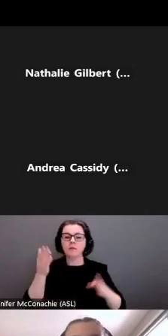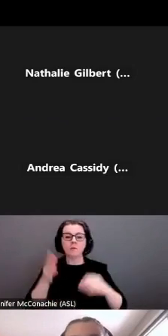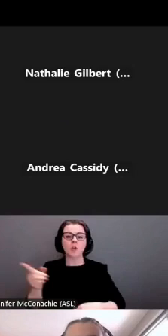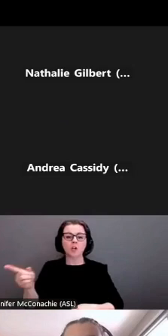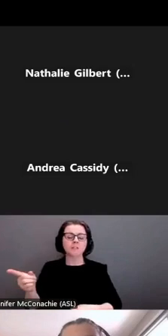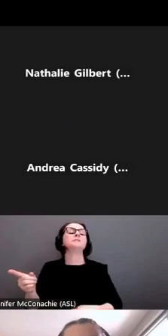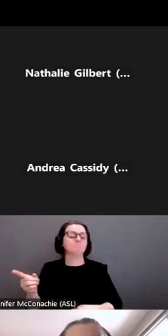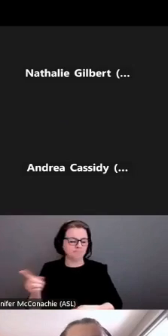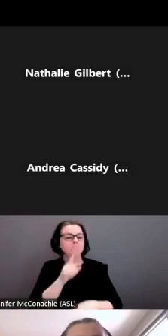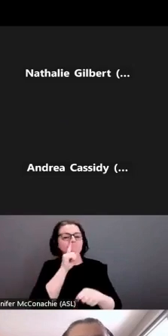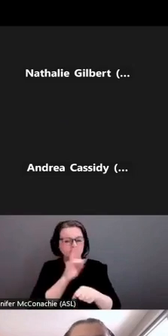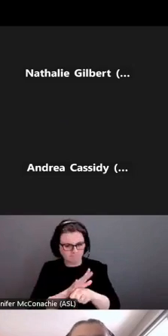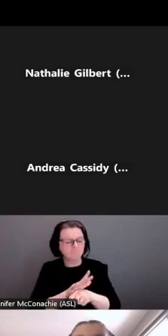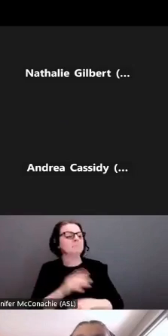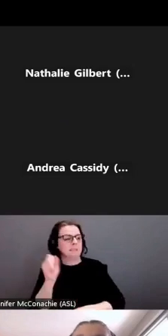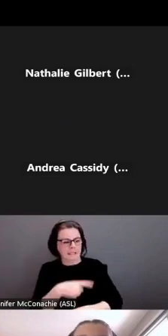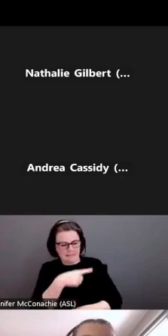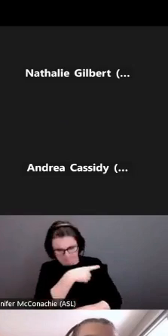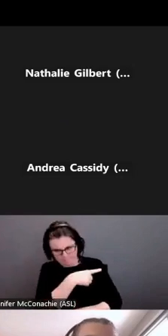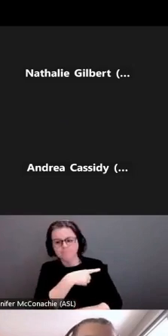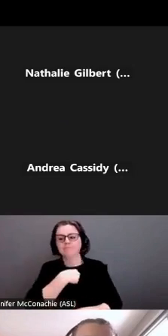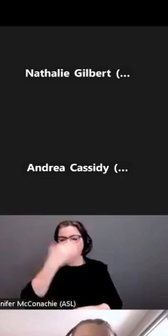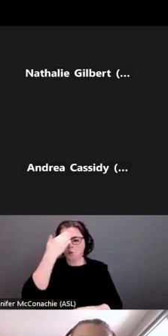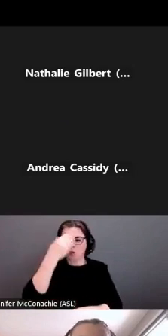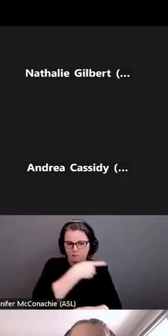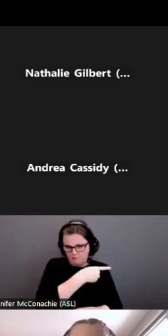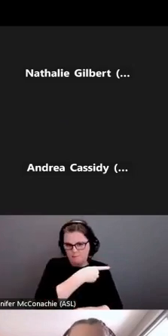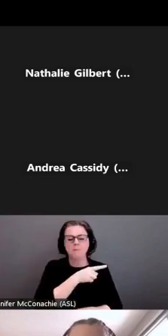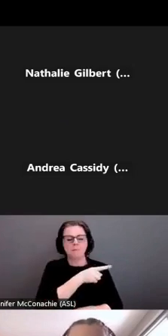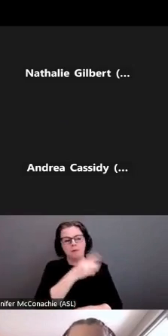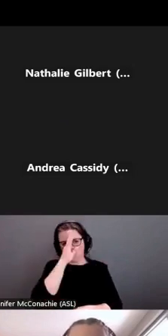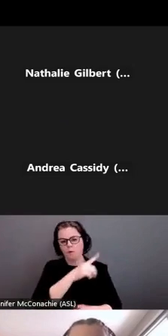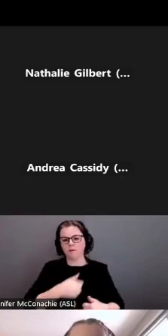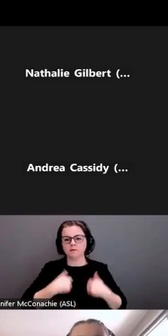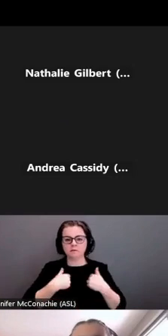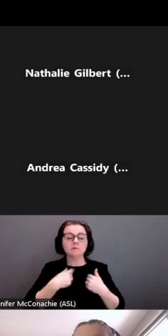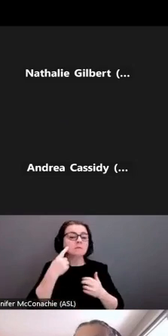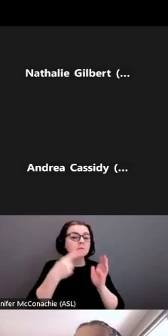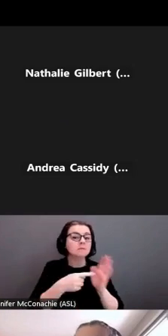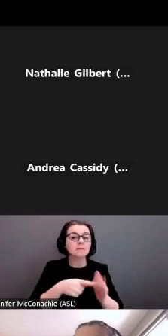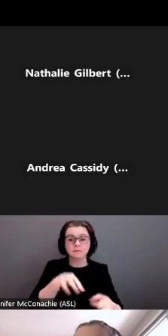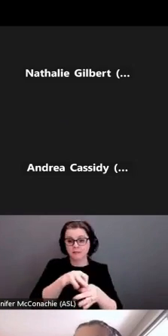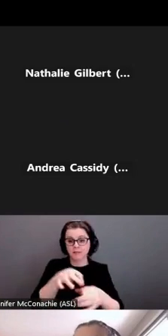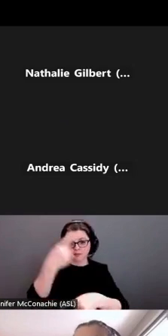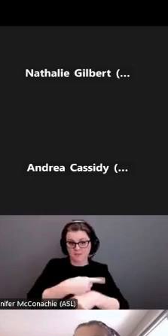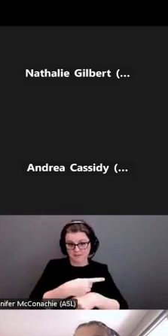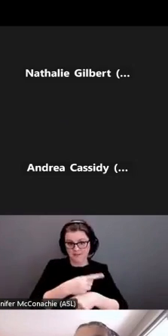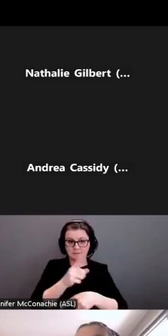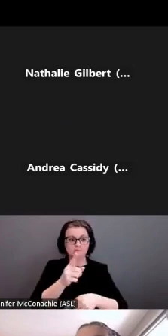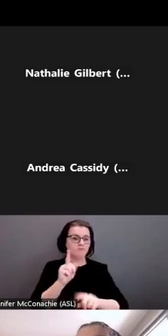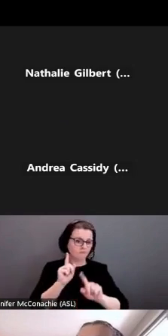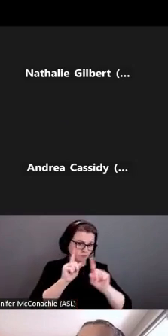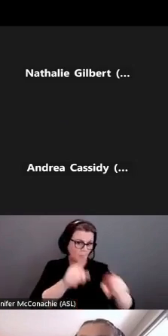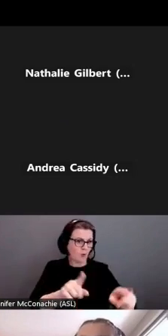identity at the polls. So if you go to the polling station on election day and you bring someone with you